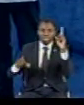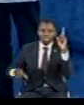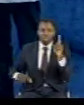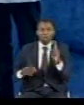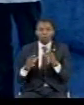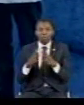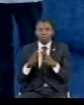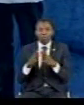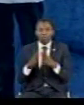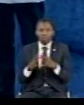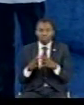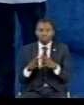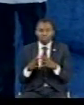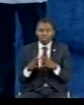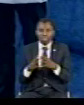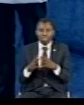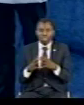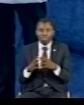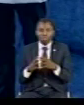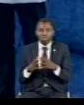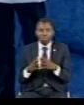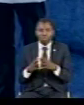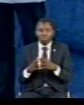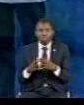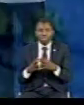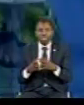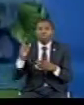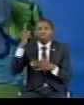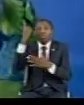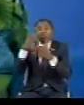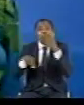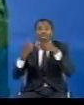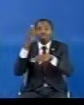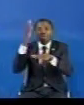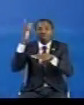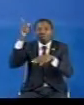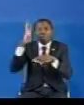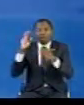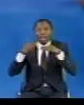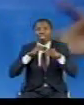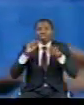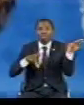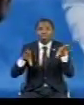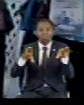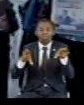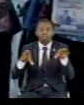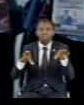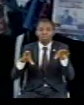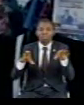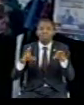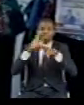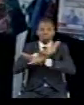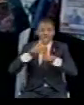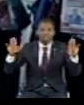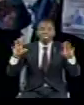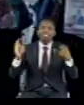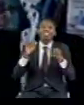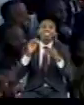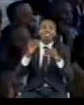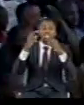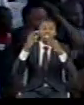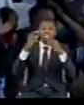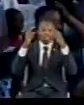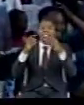do. What God cannot do does not exist. Put your hands together for Jesus. Praise the